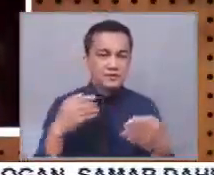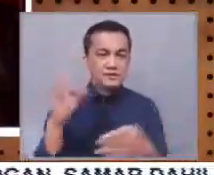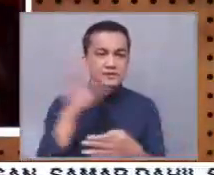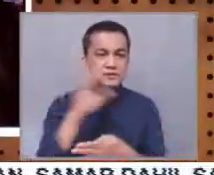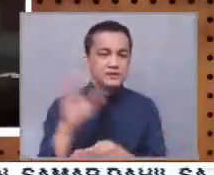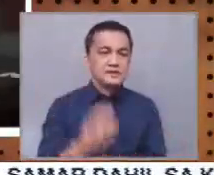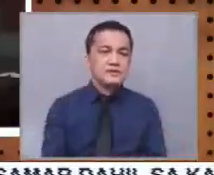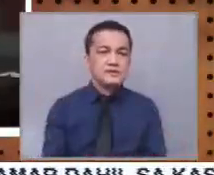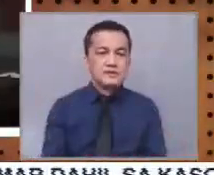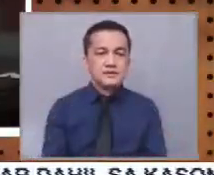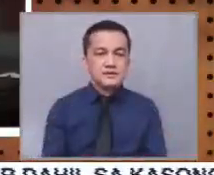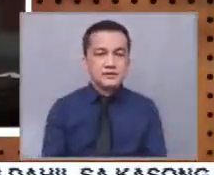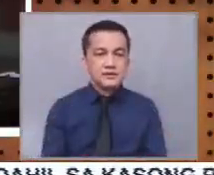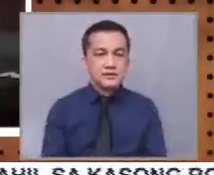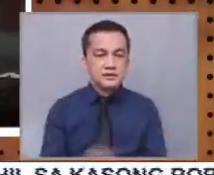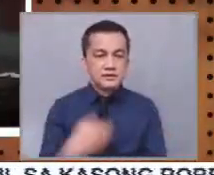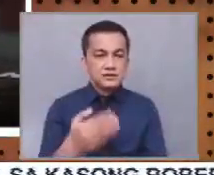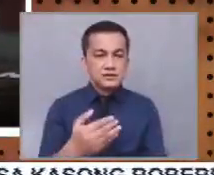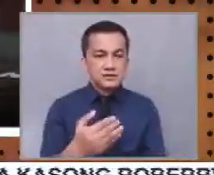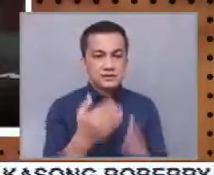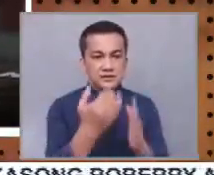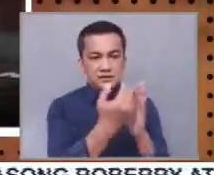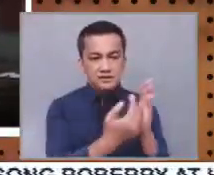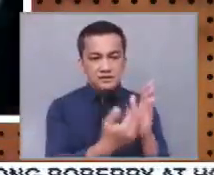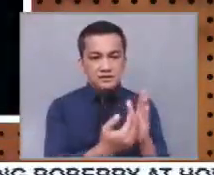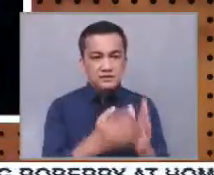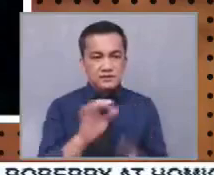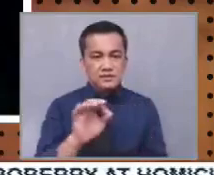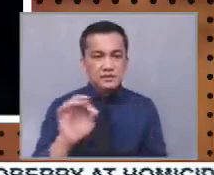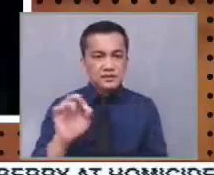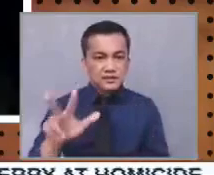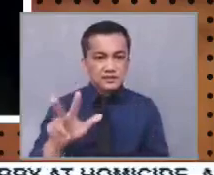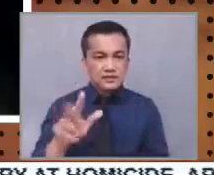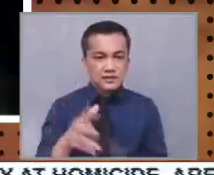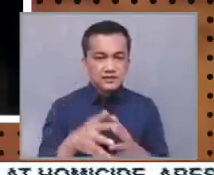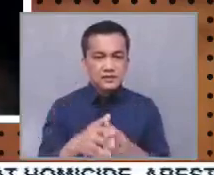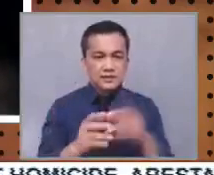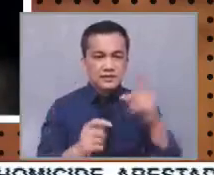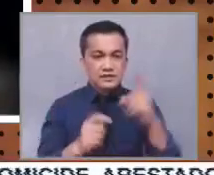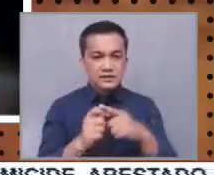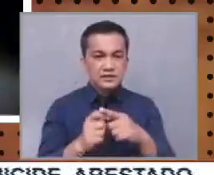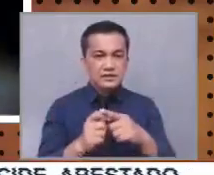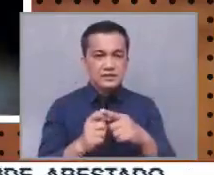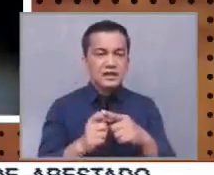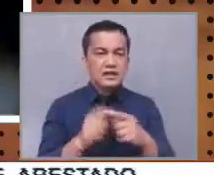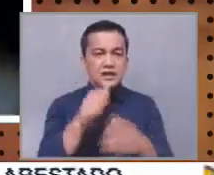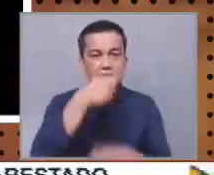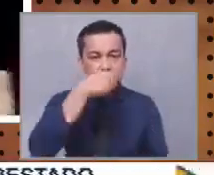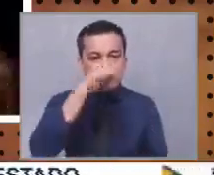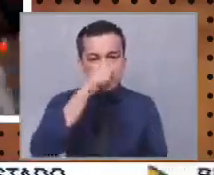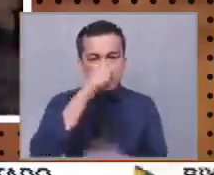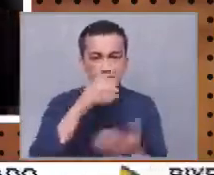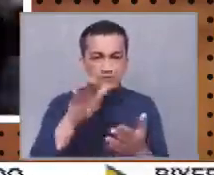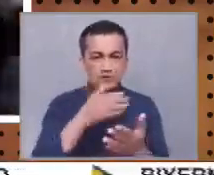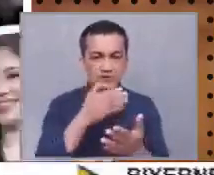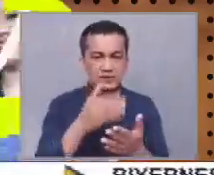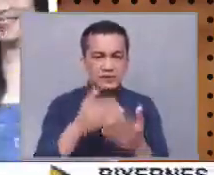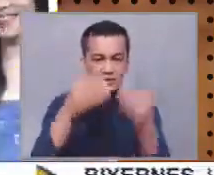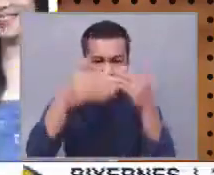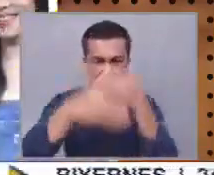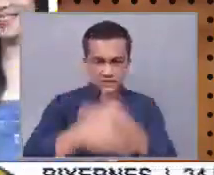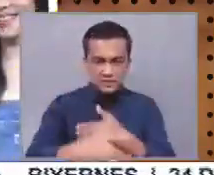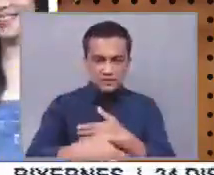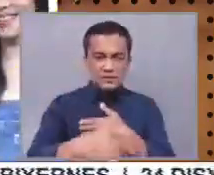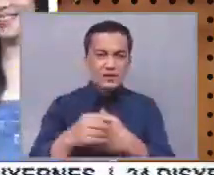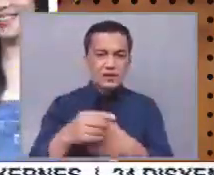Next on our list is a 1993 American stop-motion animated musical dark fantasy holiday film created